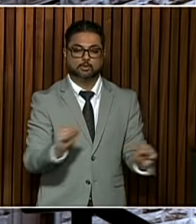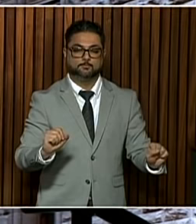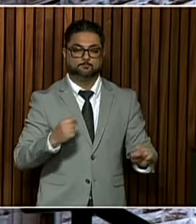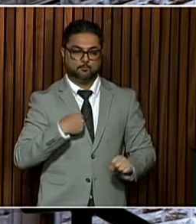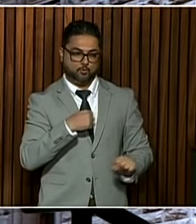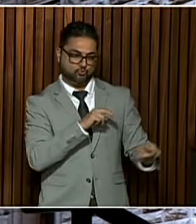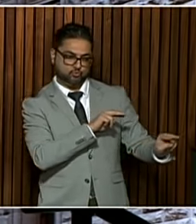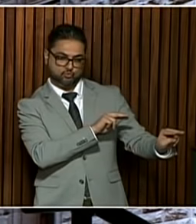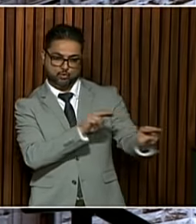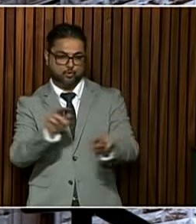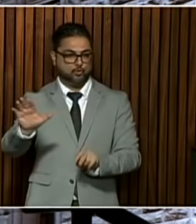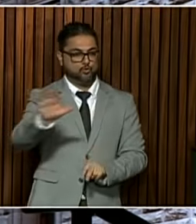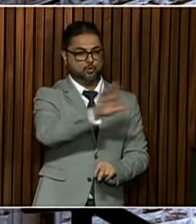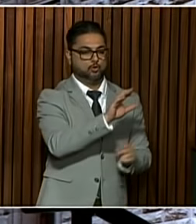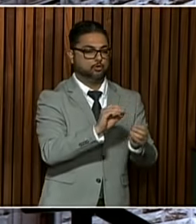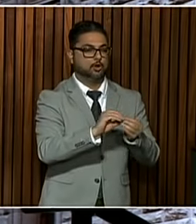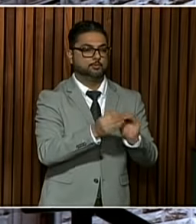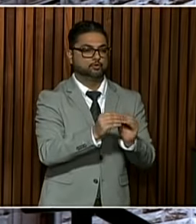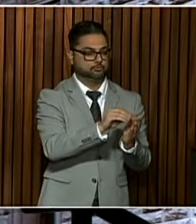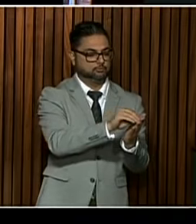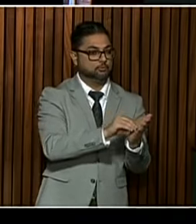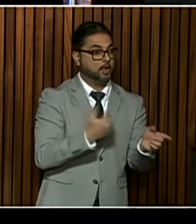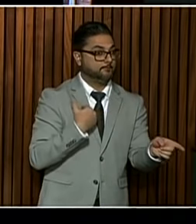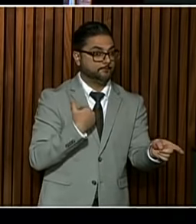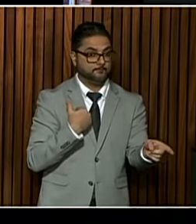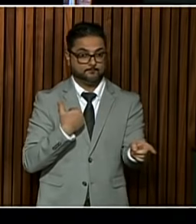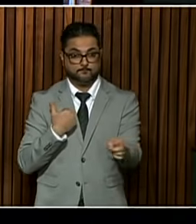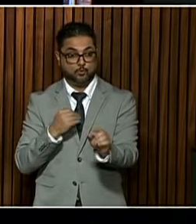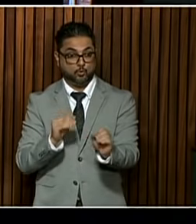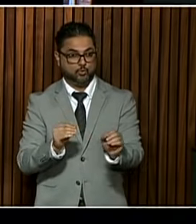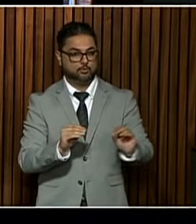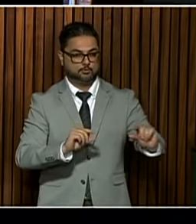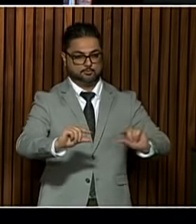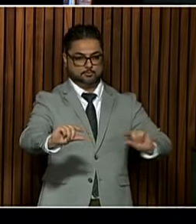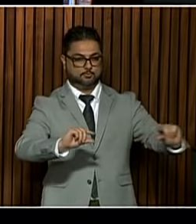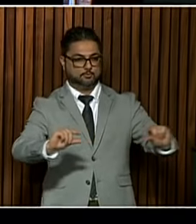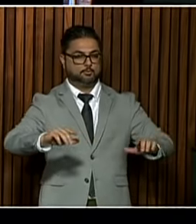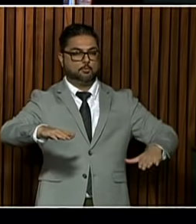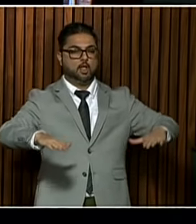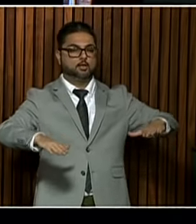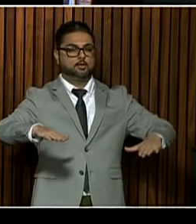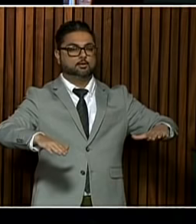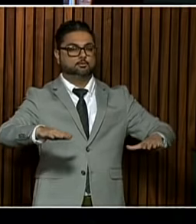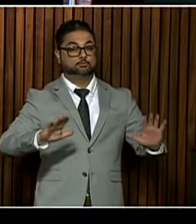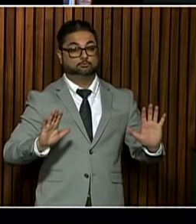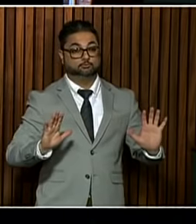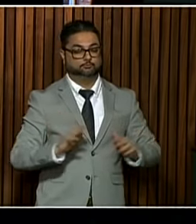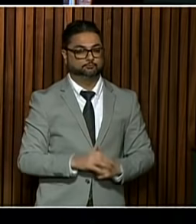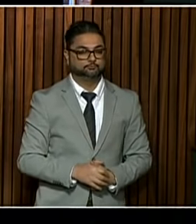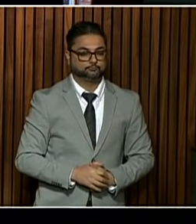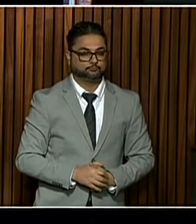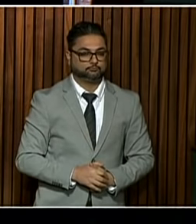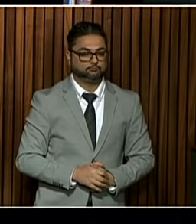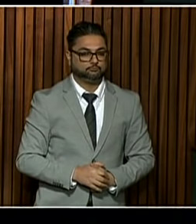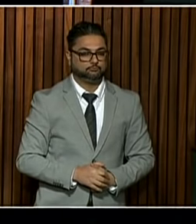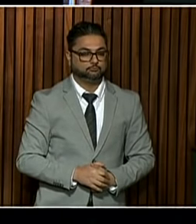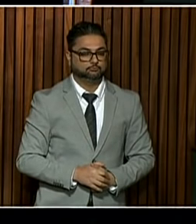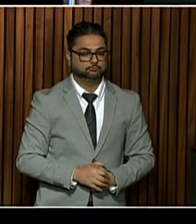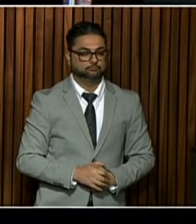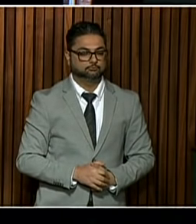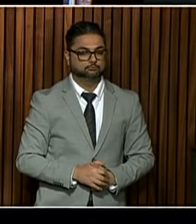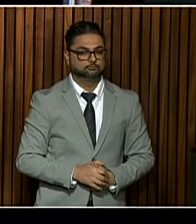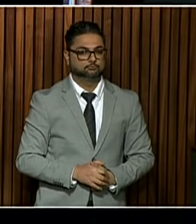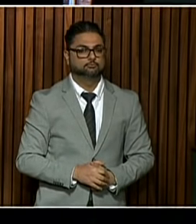they become ill with COVID-19. Follow-up? To clarify, will the province of Ontario, or I should say, does the province